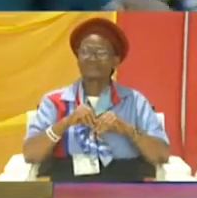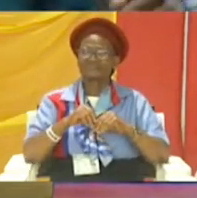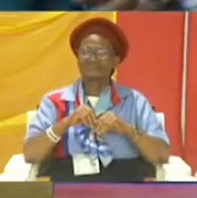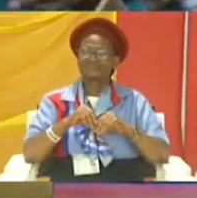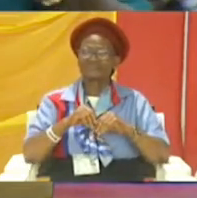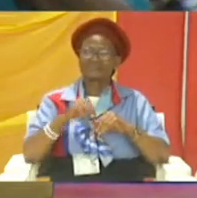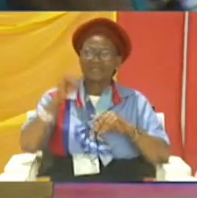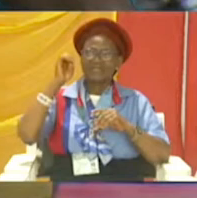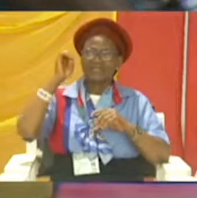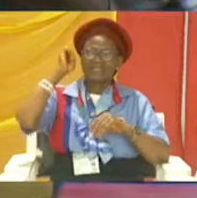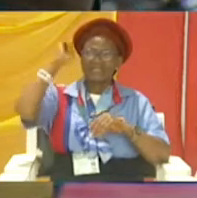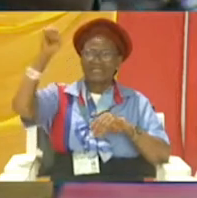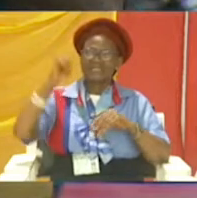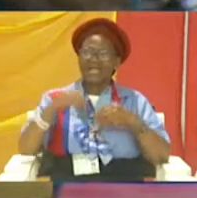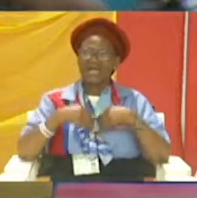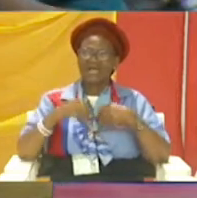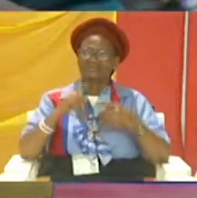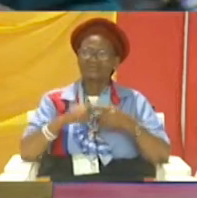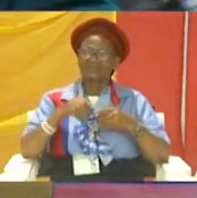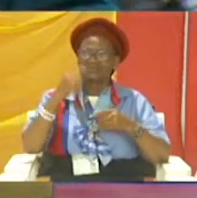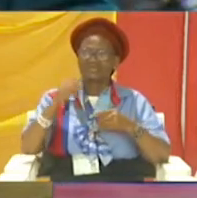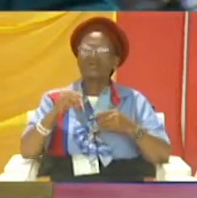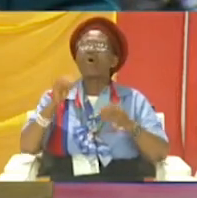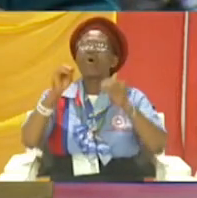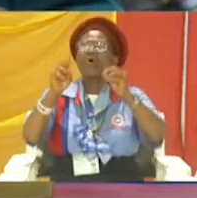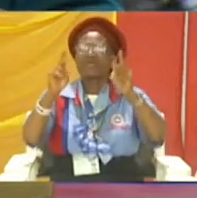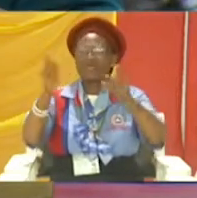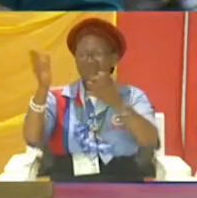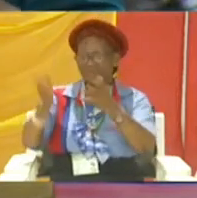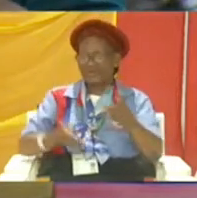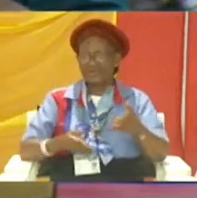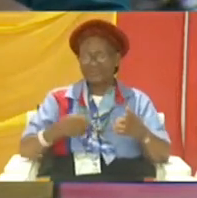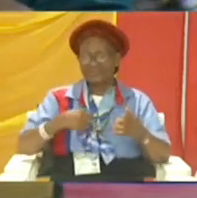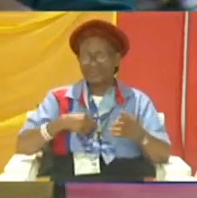had to say, okay, bring me a